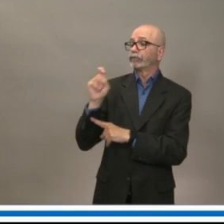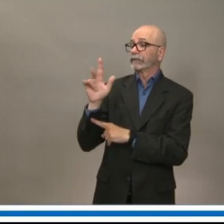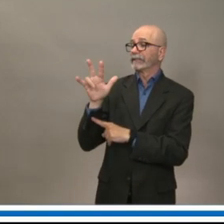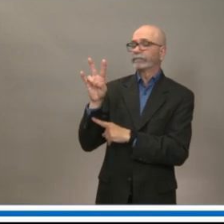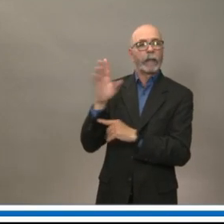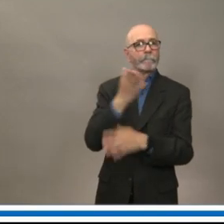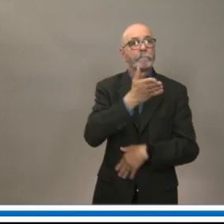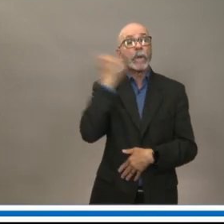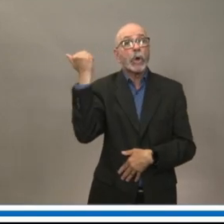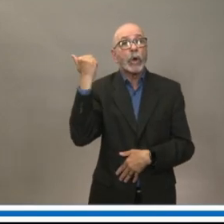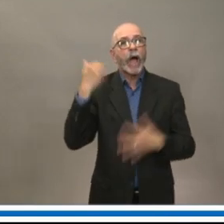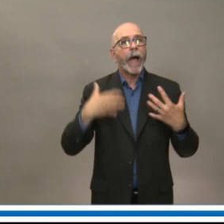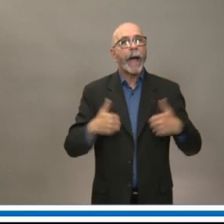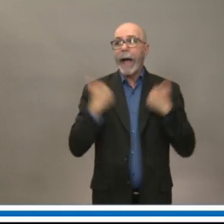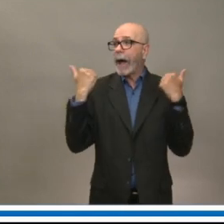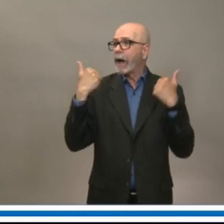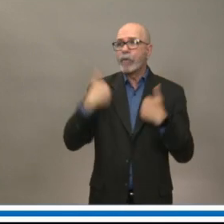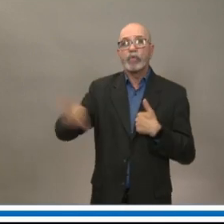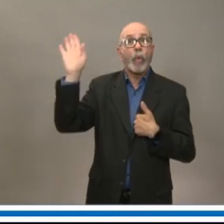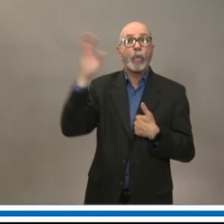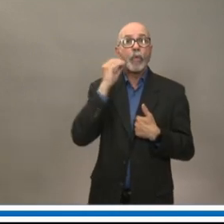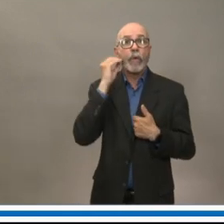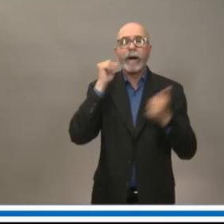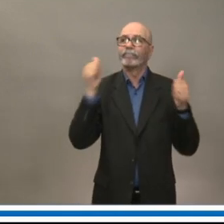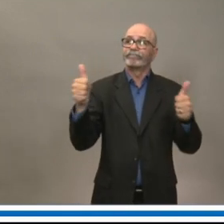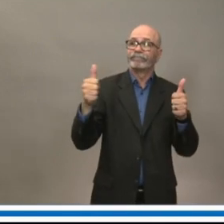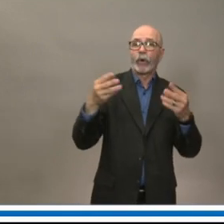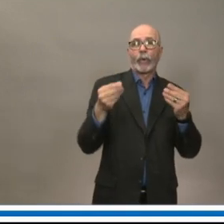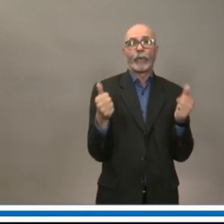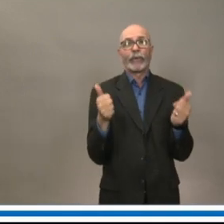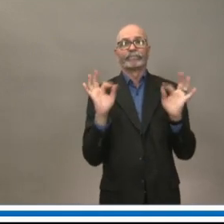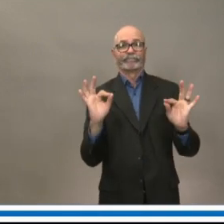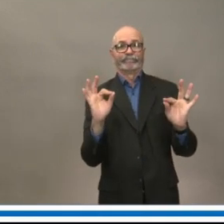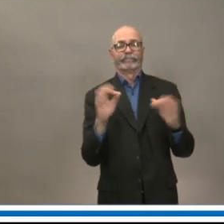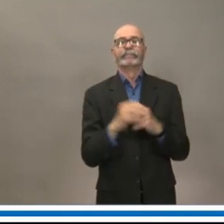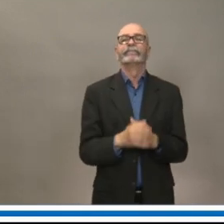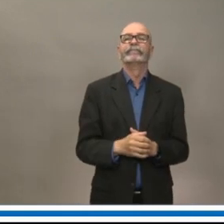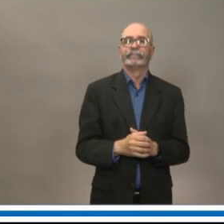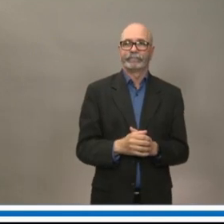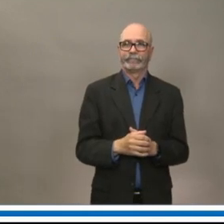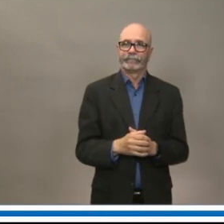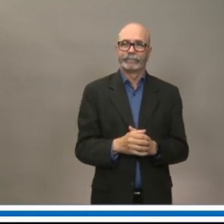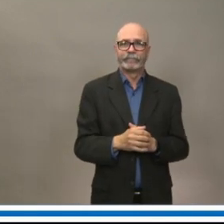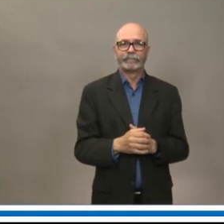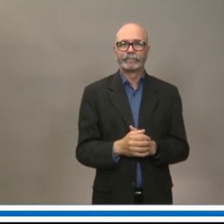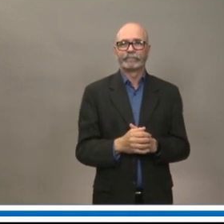and considered to be their COVID-19 infection resolved. We now have